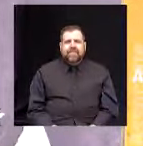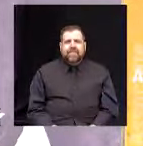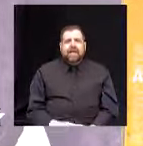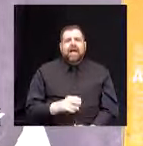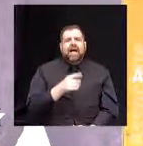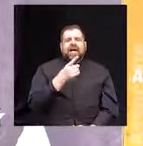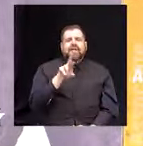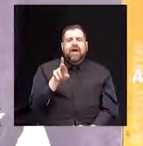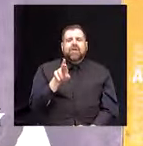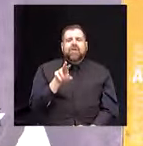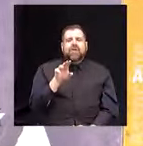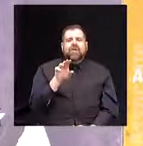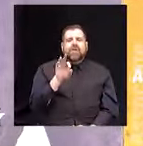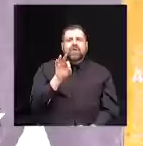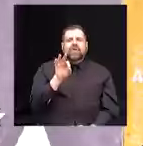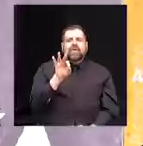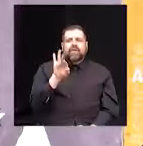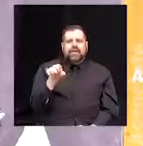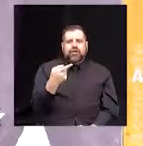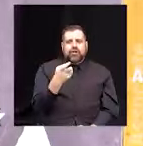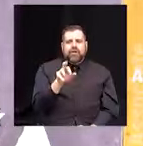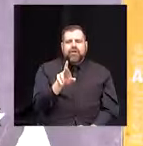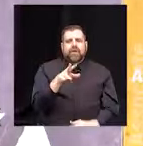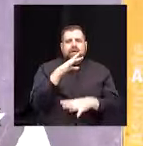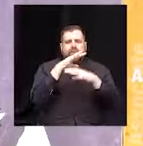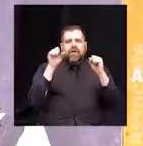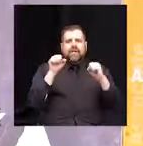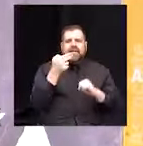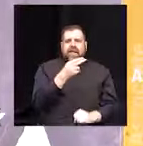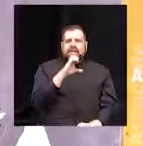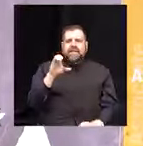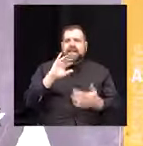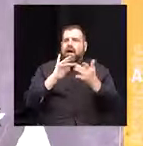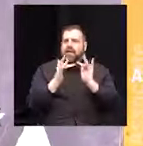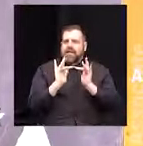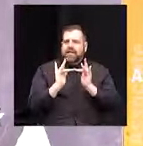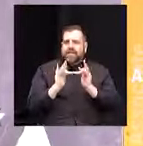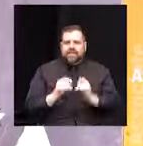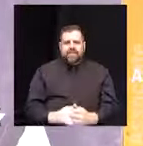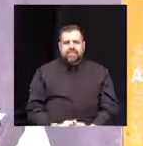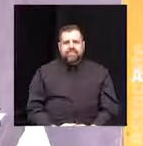And Dr. Margaret Ford Fisher, president of HCC Online College.